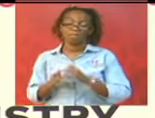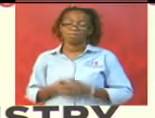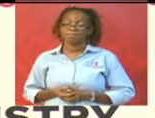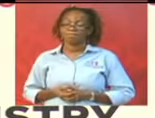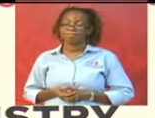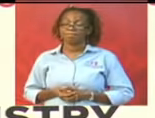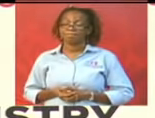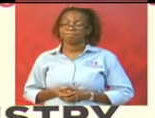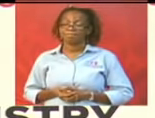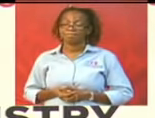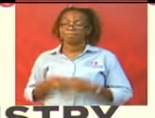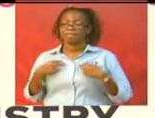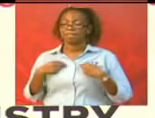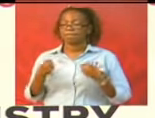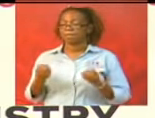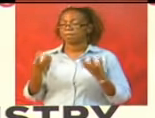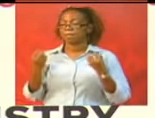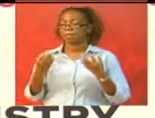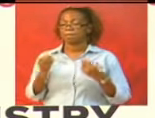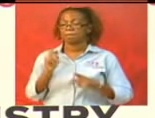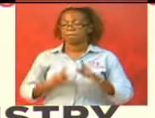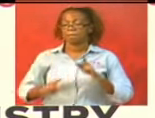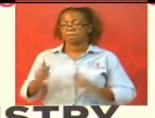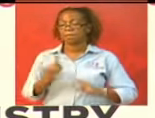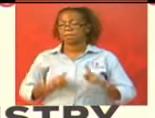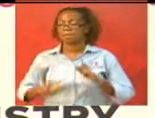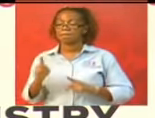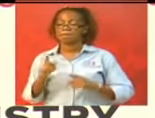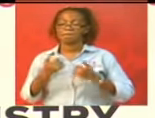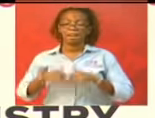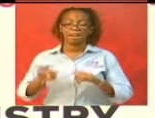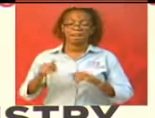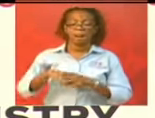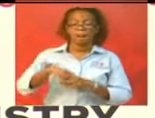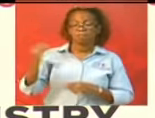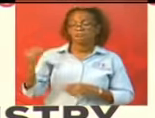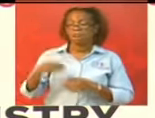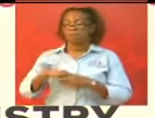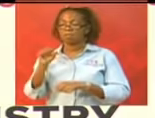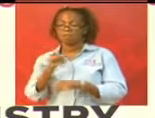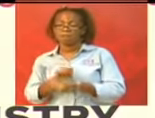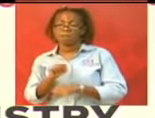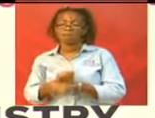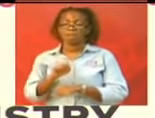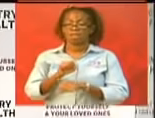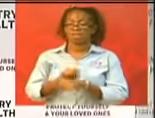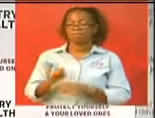do have a large proportion of the public still moving about as part of the essential services.